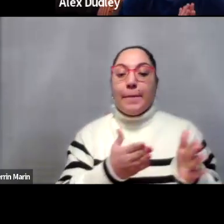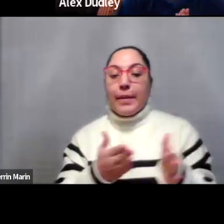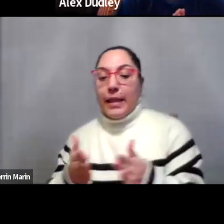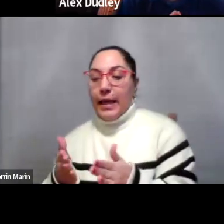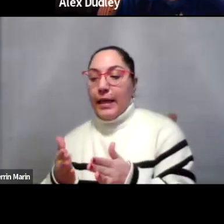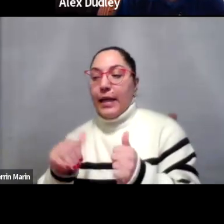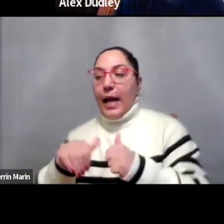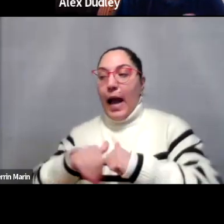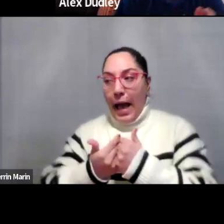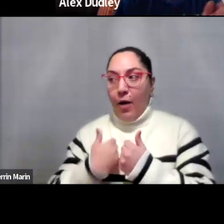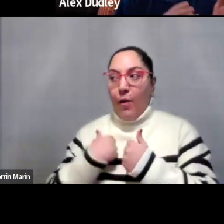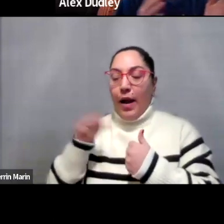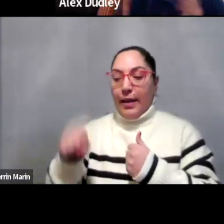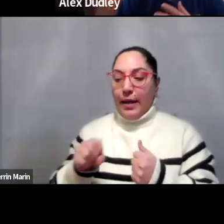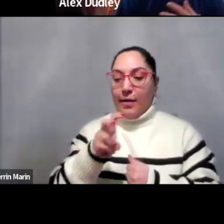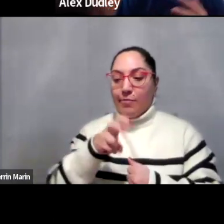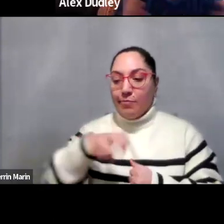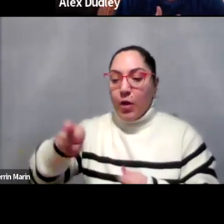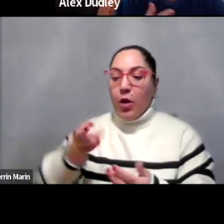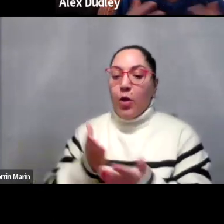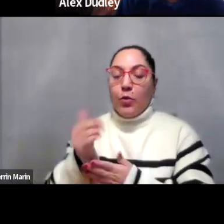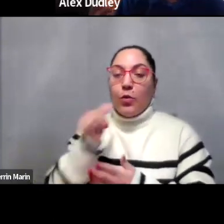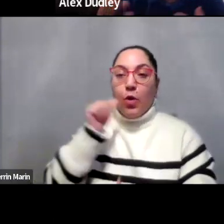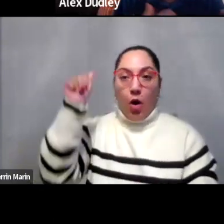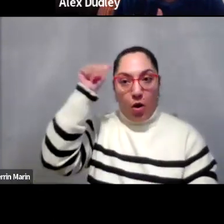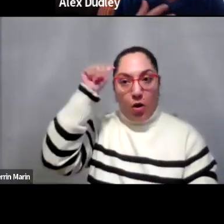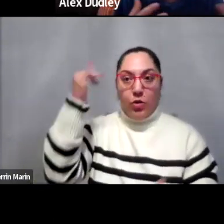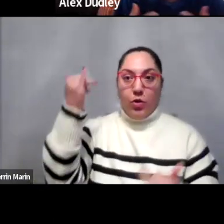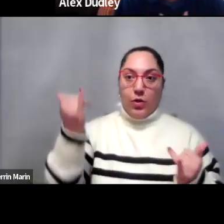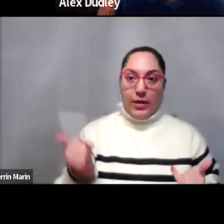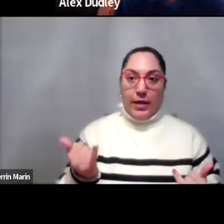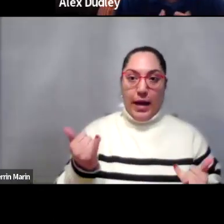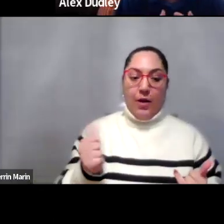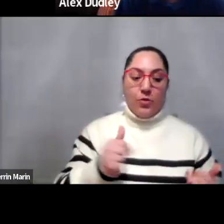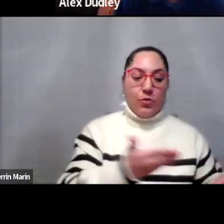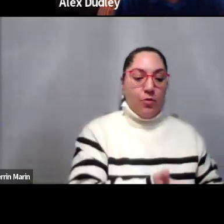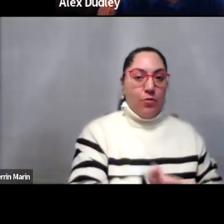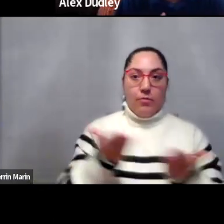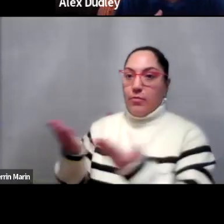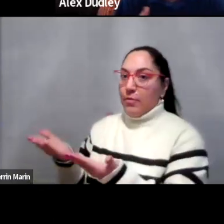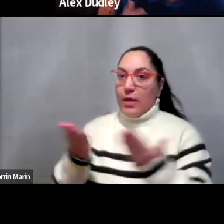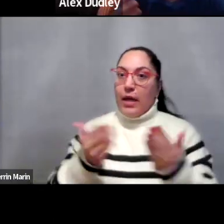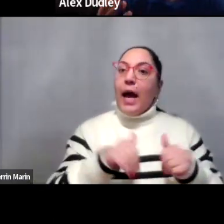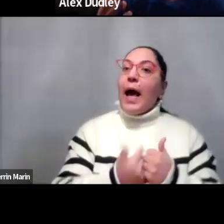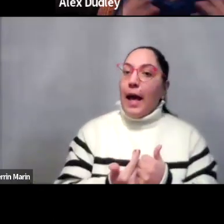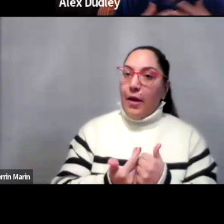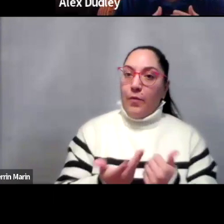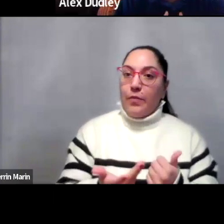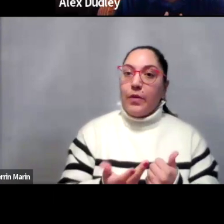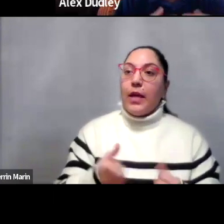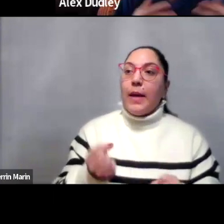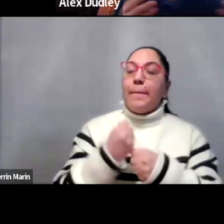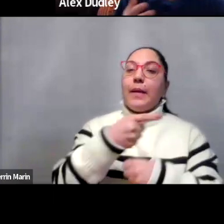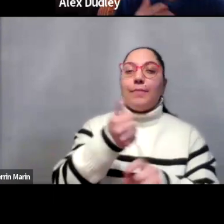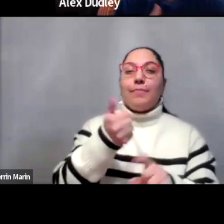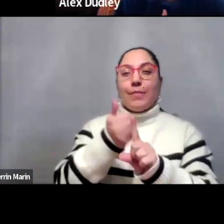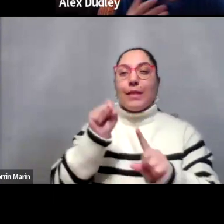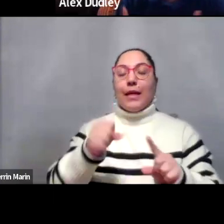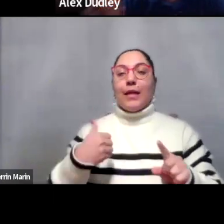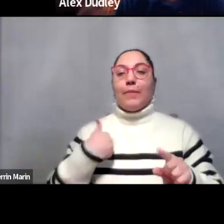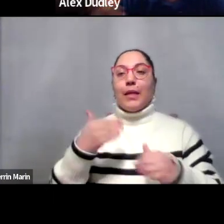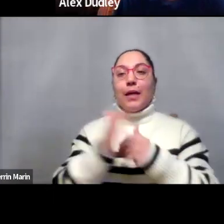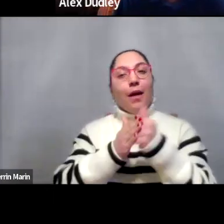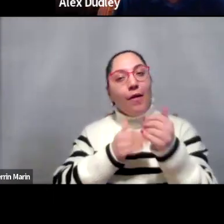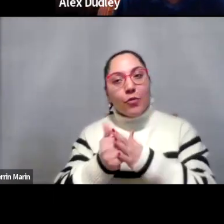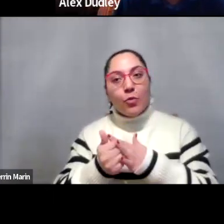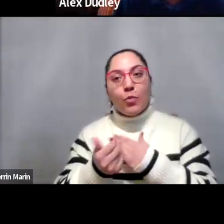teams. But also just to have that warm handoff in between services, and really make them comfortable seeking out